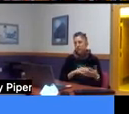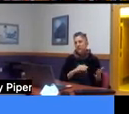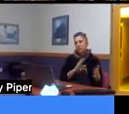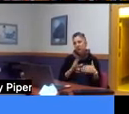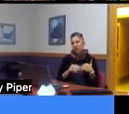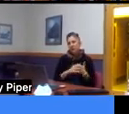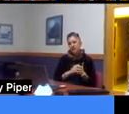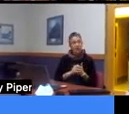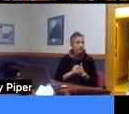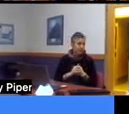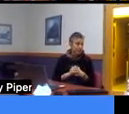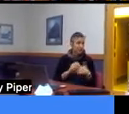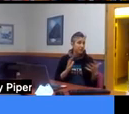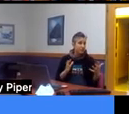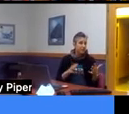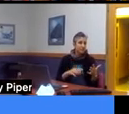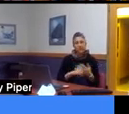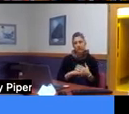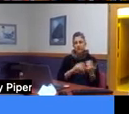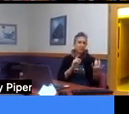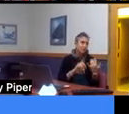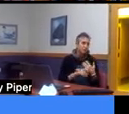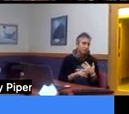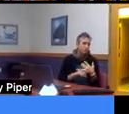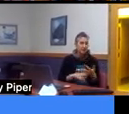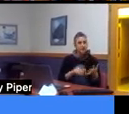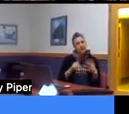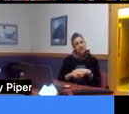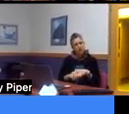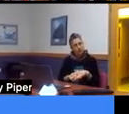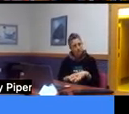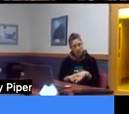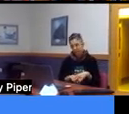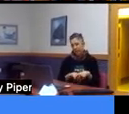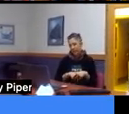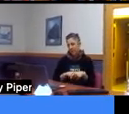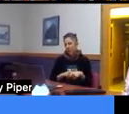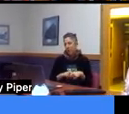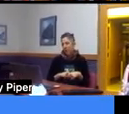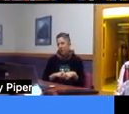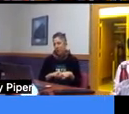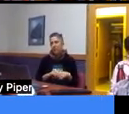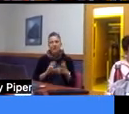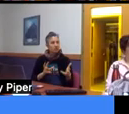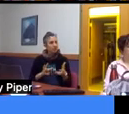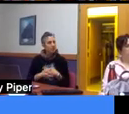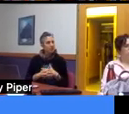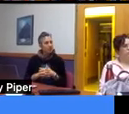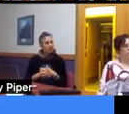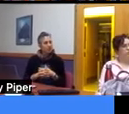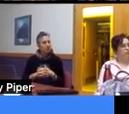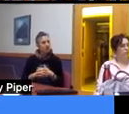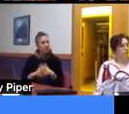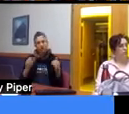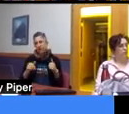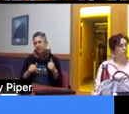then reviewing the components of the exam. You know, this is what I'll do to check this. This is what I'll do to check that. You know, I like to remind